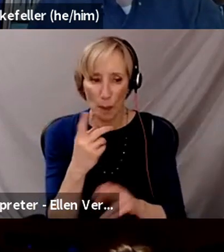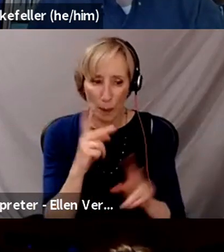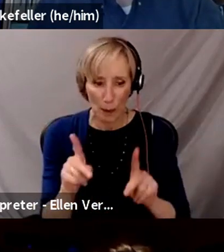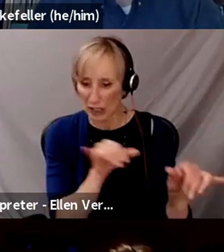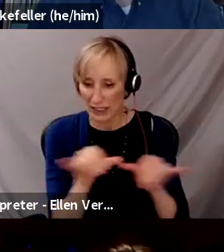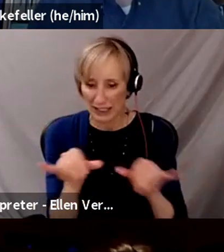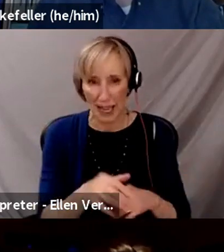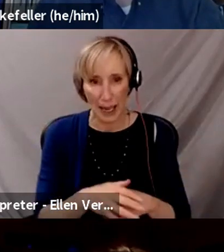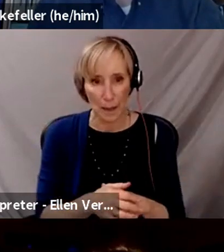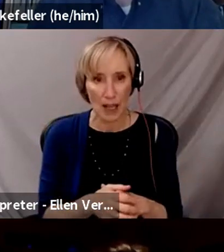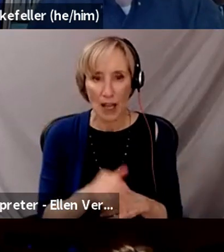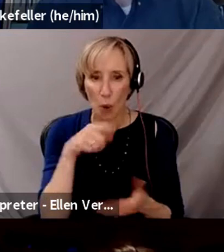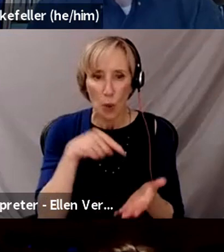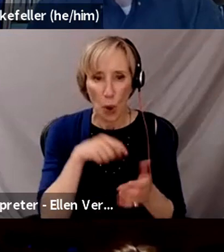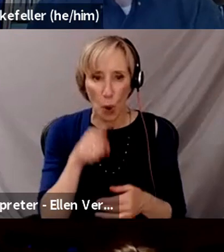you eroticism.